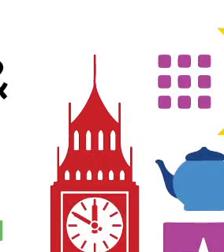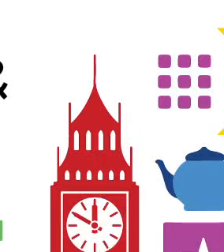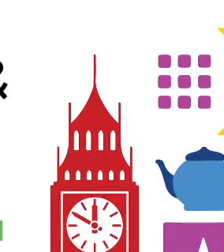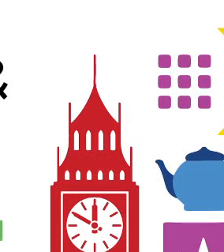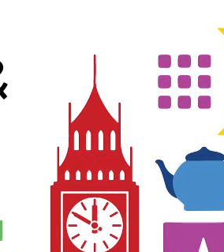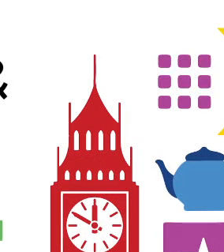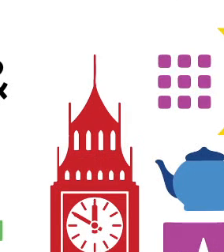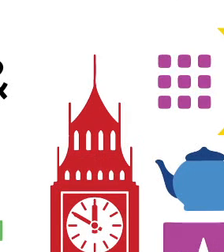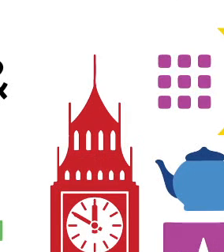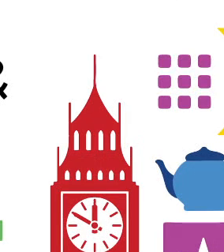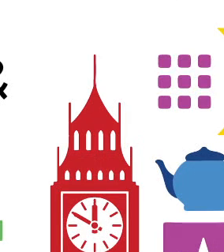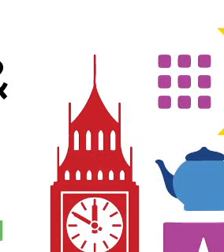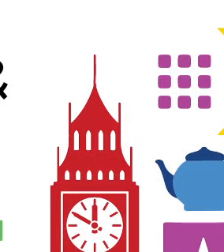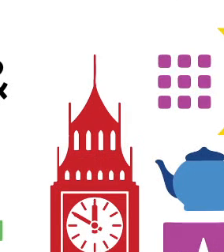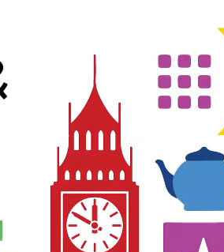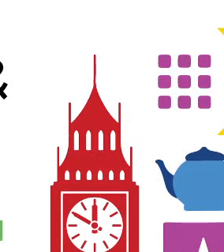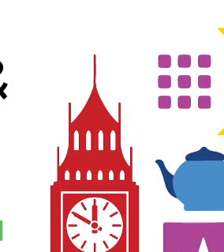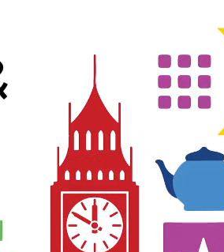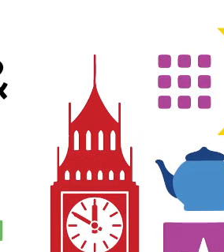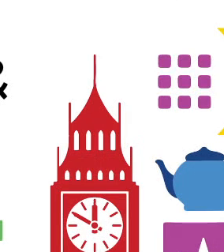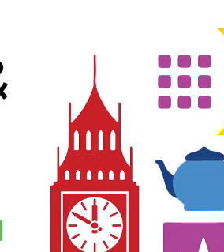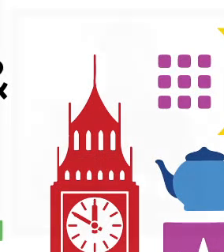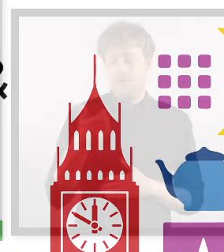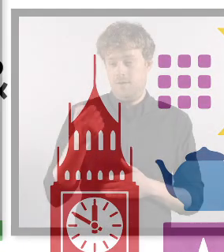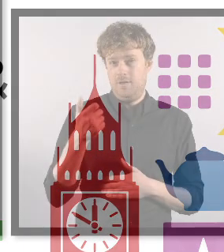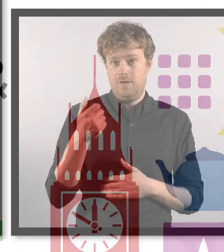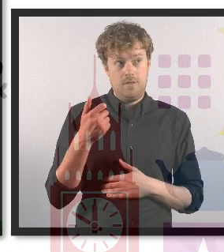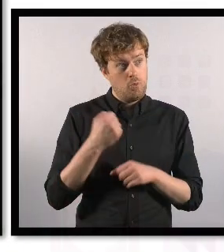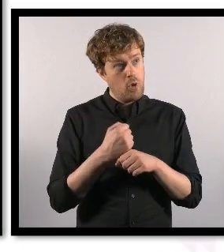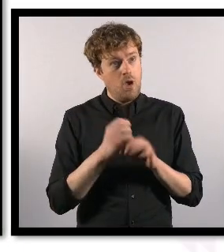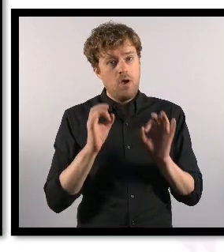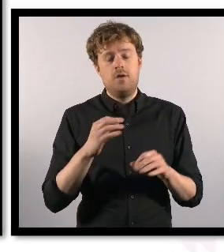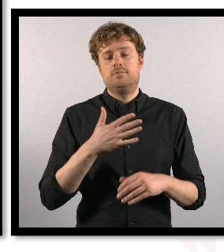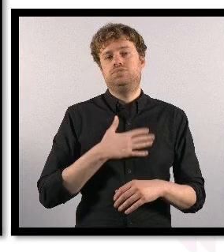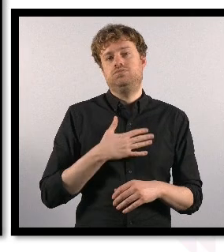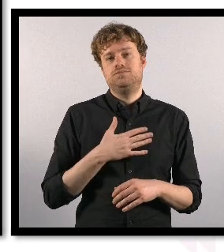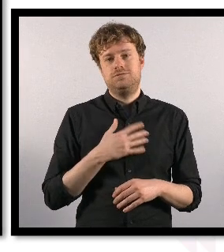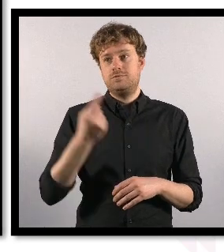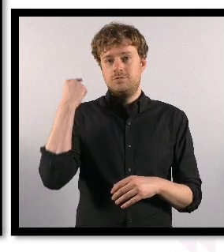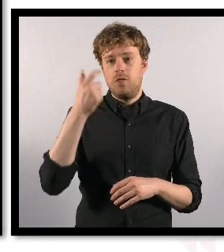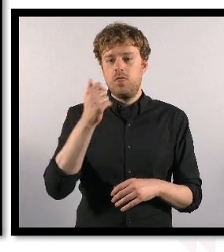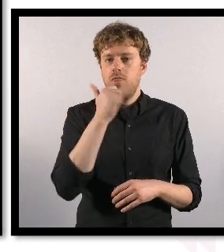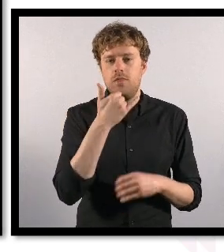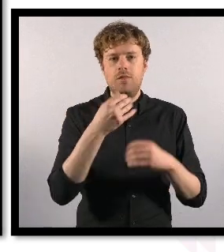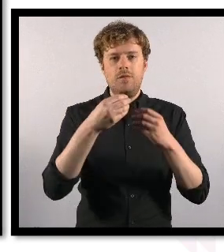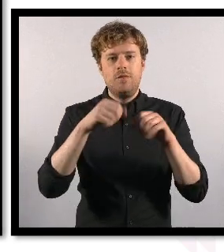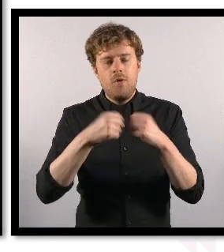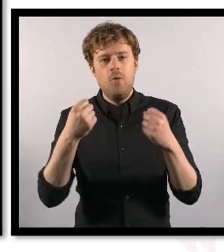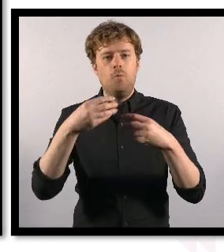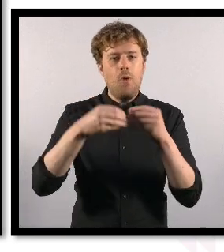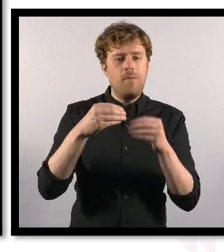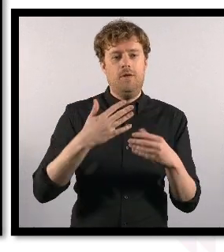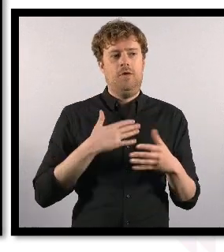Hello, KubeCon. 2.5 years ago, our industry changed fundamentally. ChatGPT brought AI into